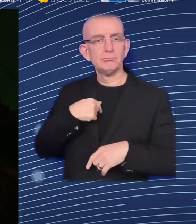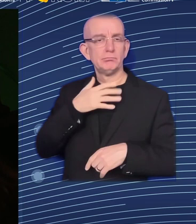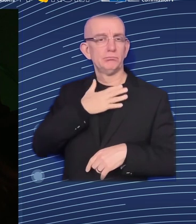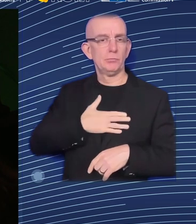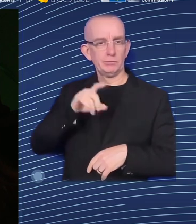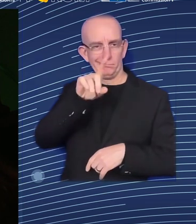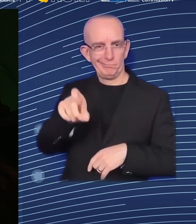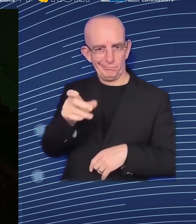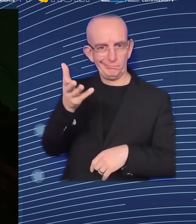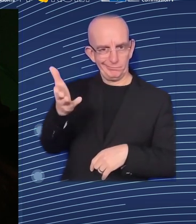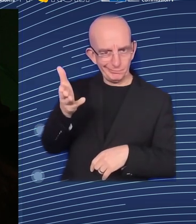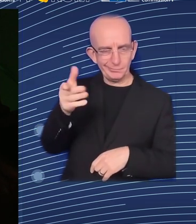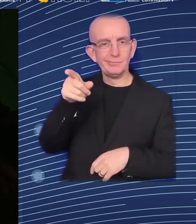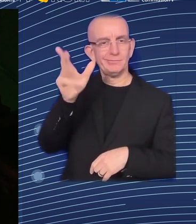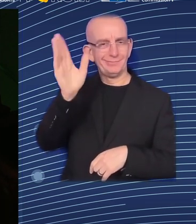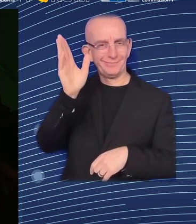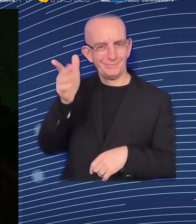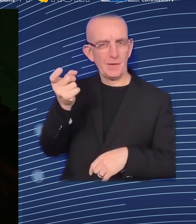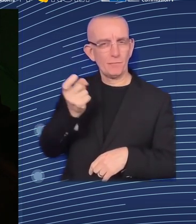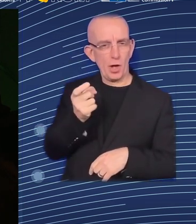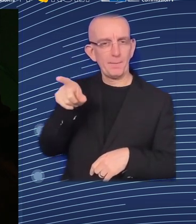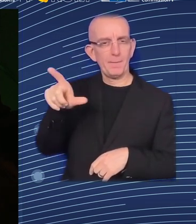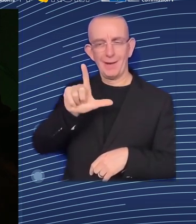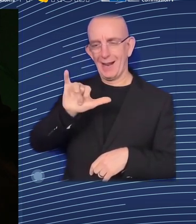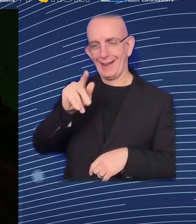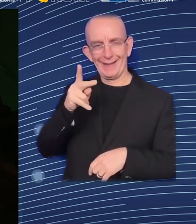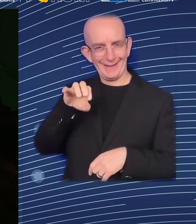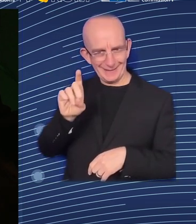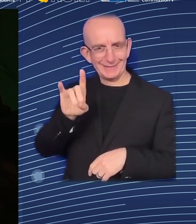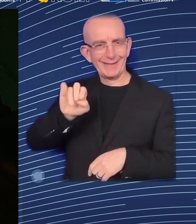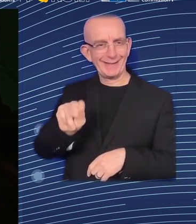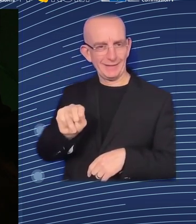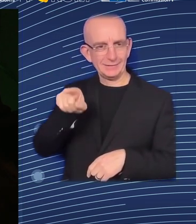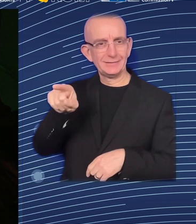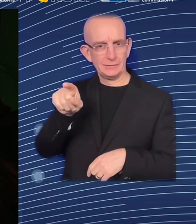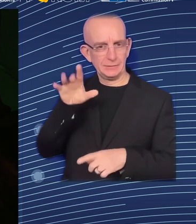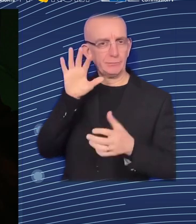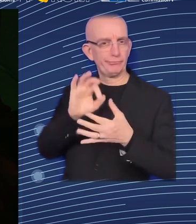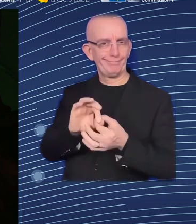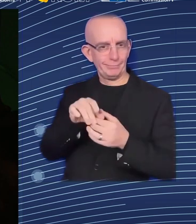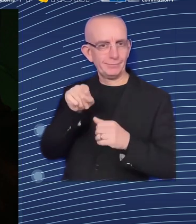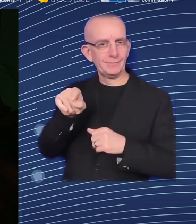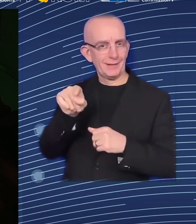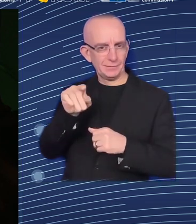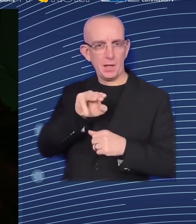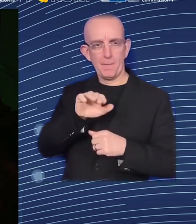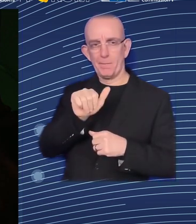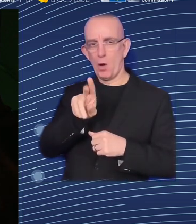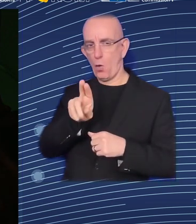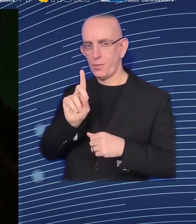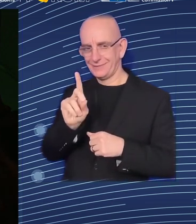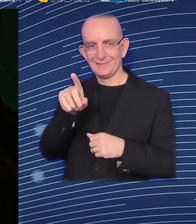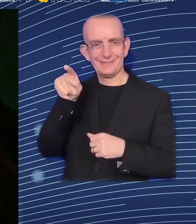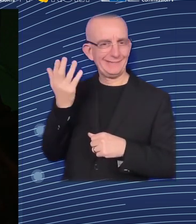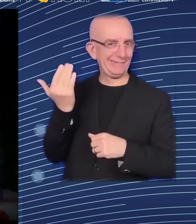specific comment she has made and which I have experienced in in recruiting and in